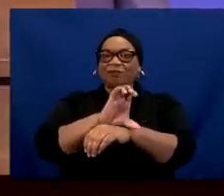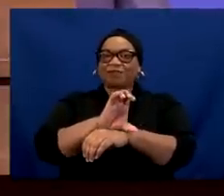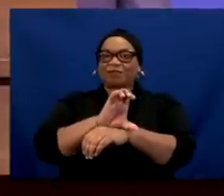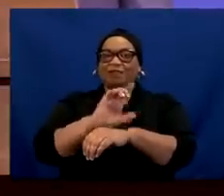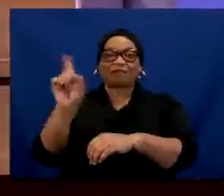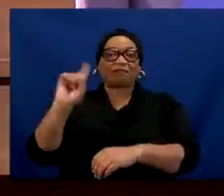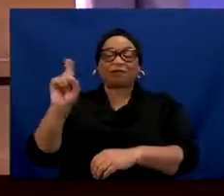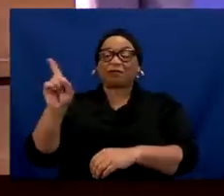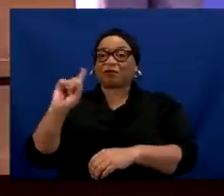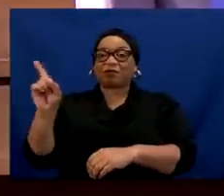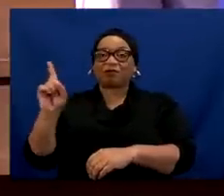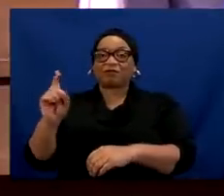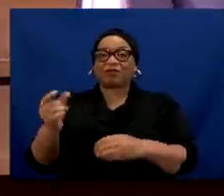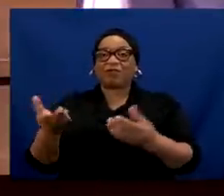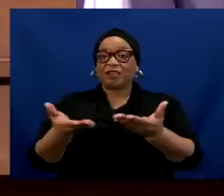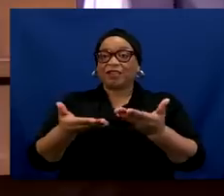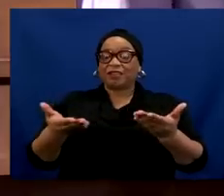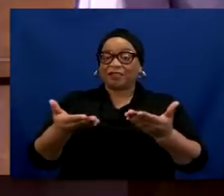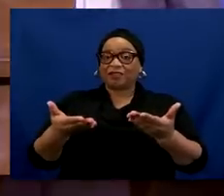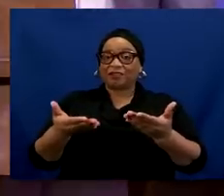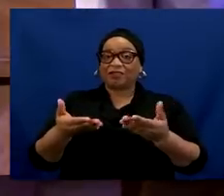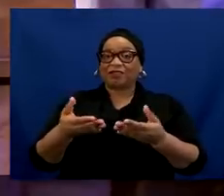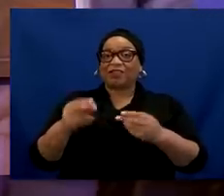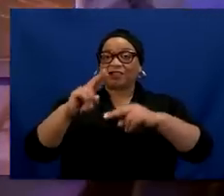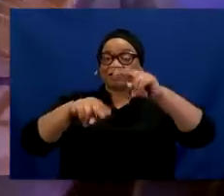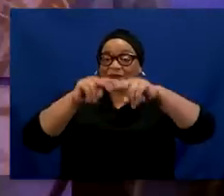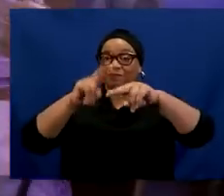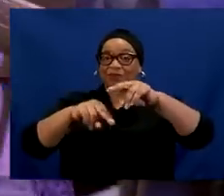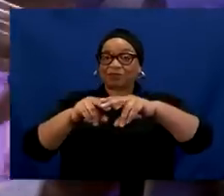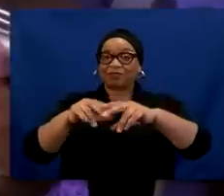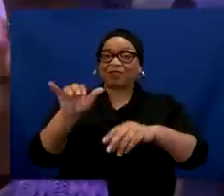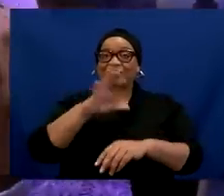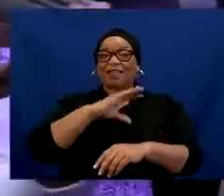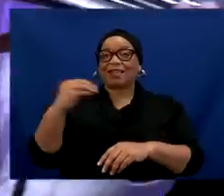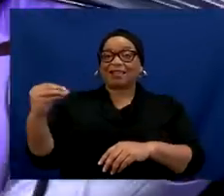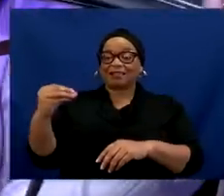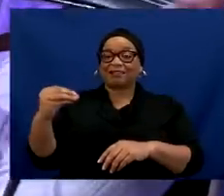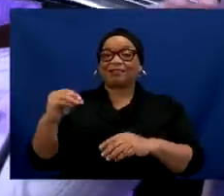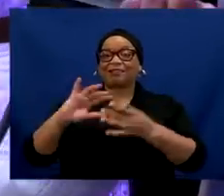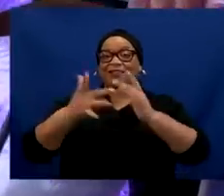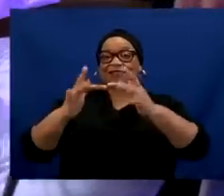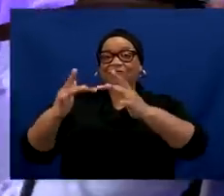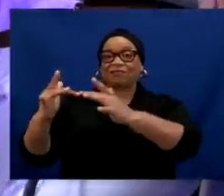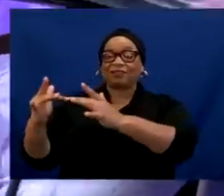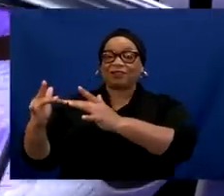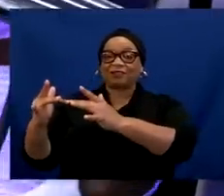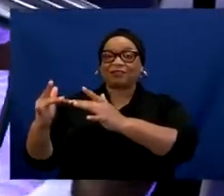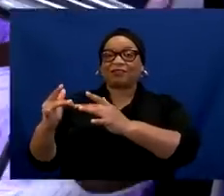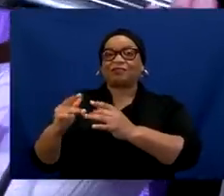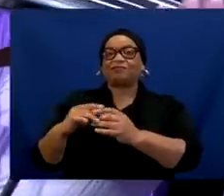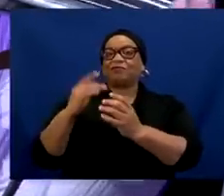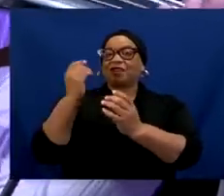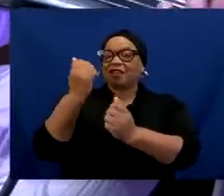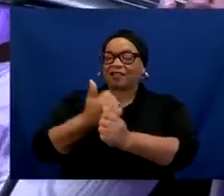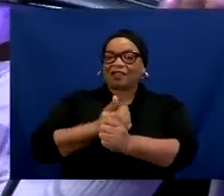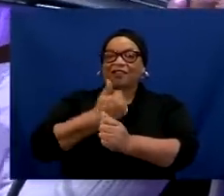those online. I thank you that you hear every heartfelt prayer, every